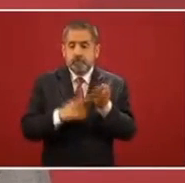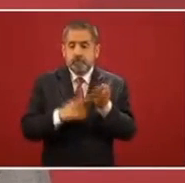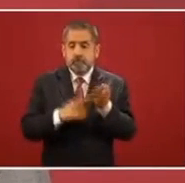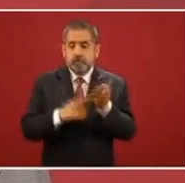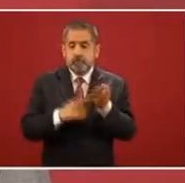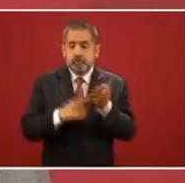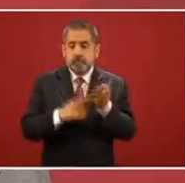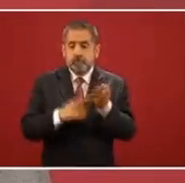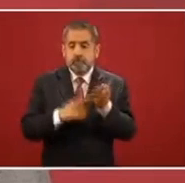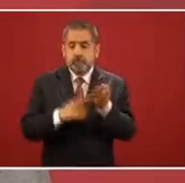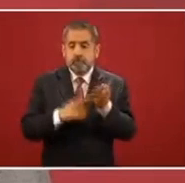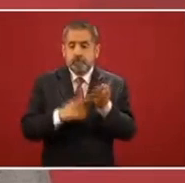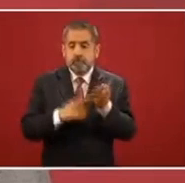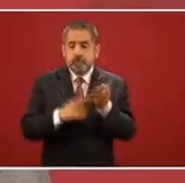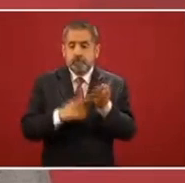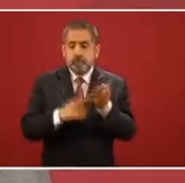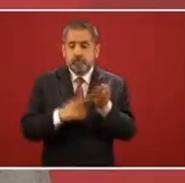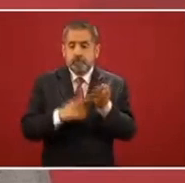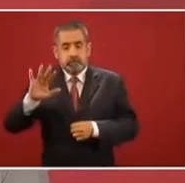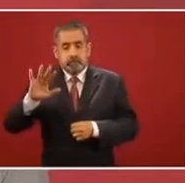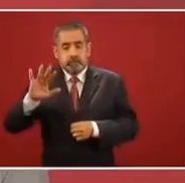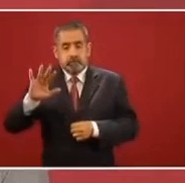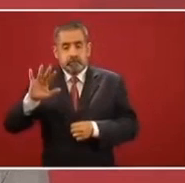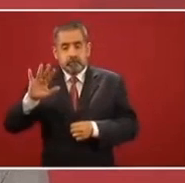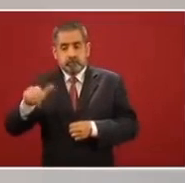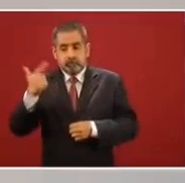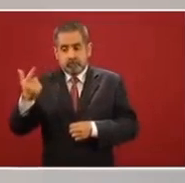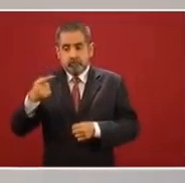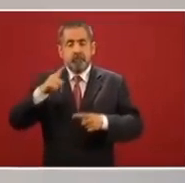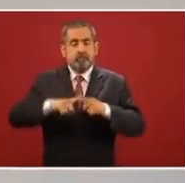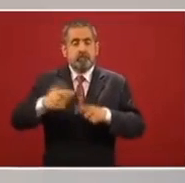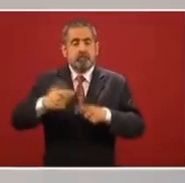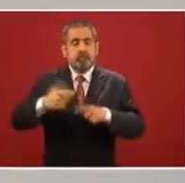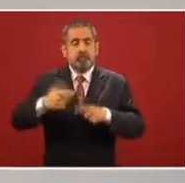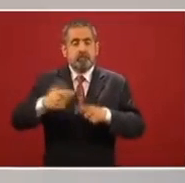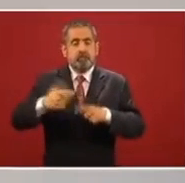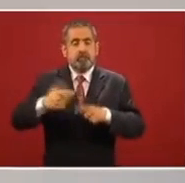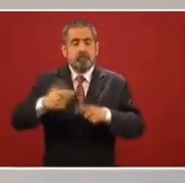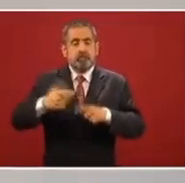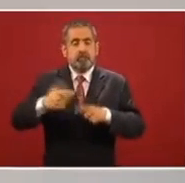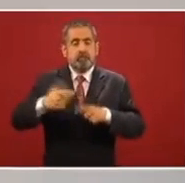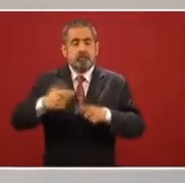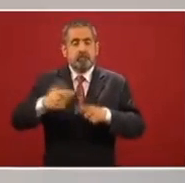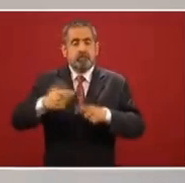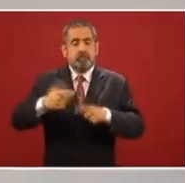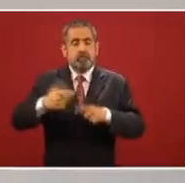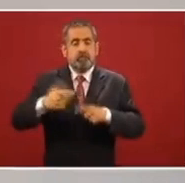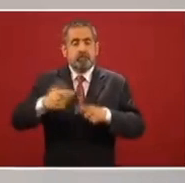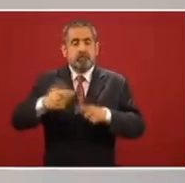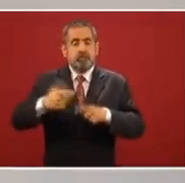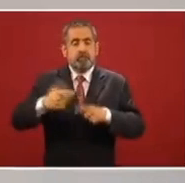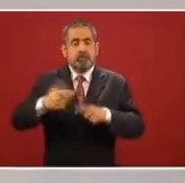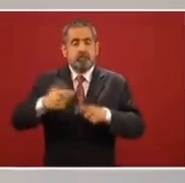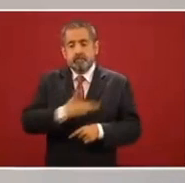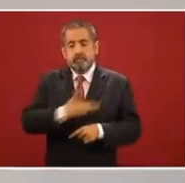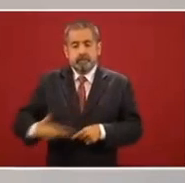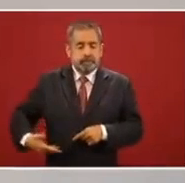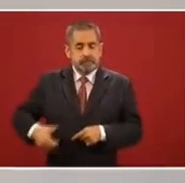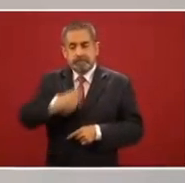created since 1957. Lo creó el presidente Juárez And it was created by President